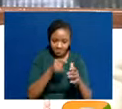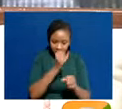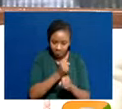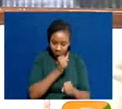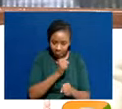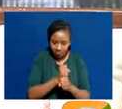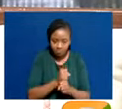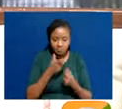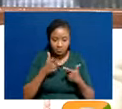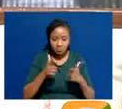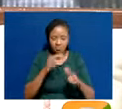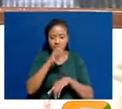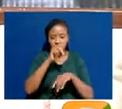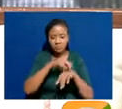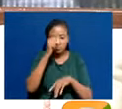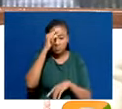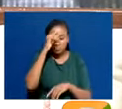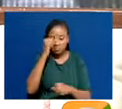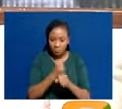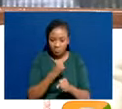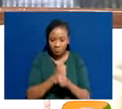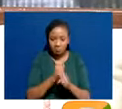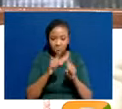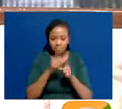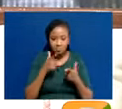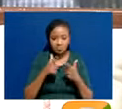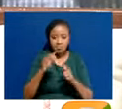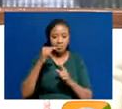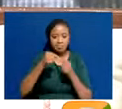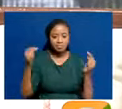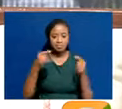government work, let the opposition play its opposition role,